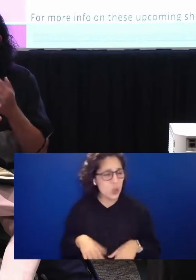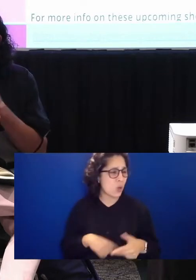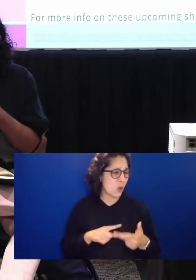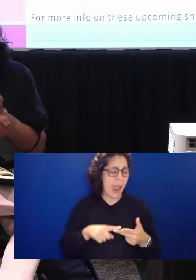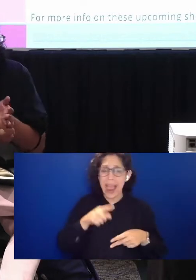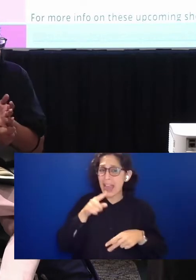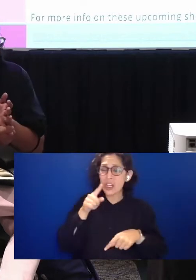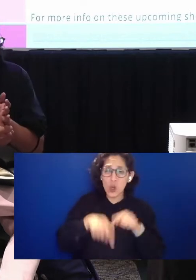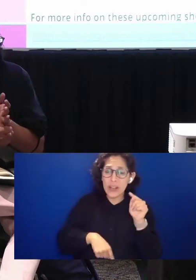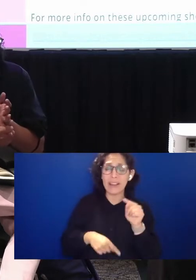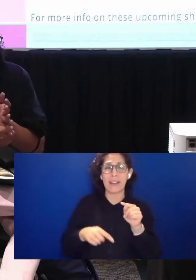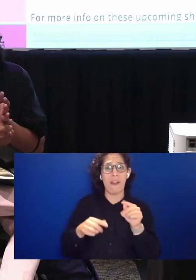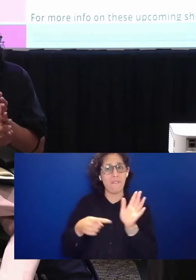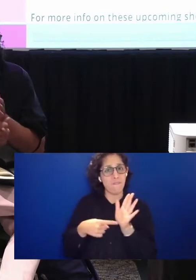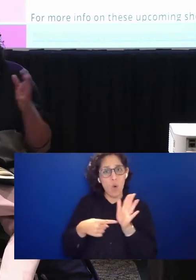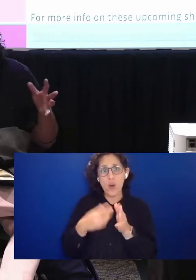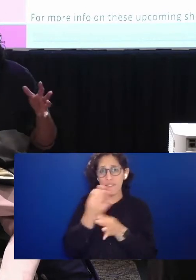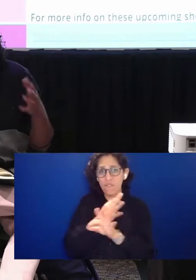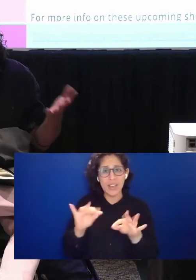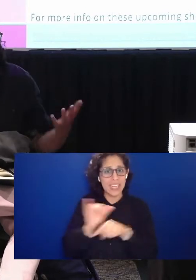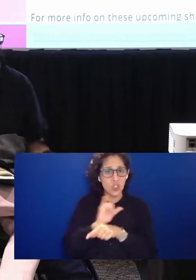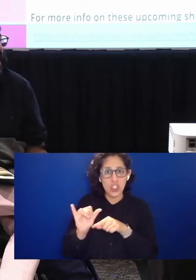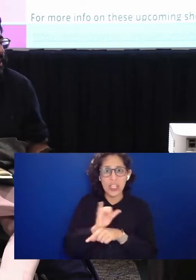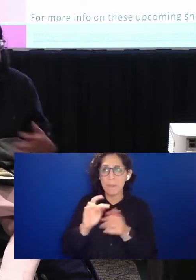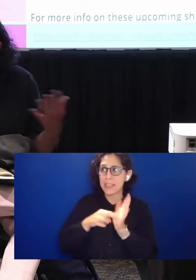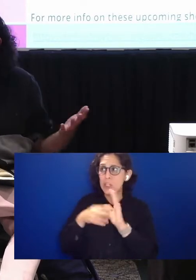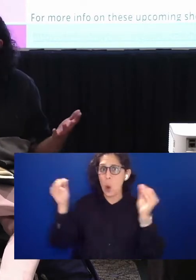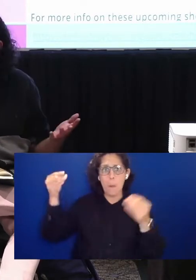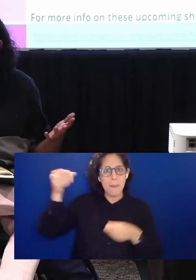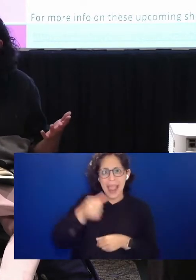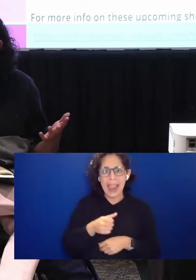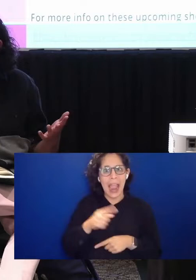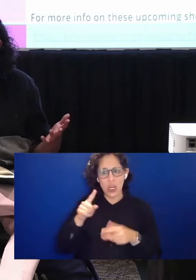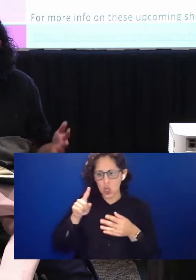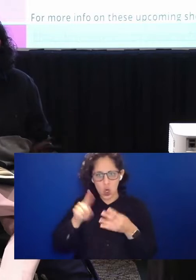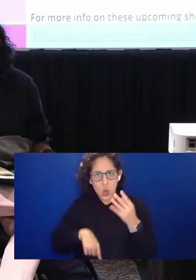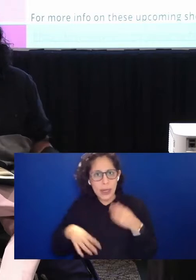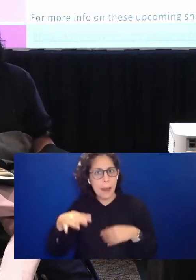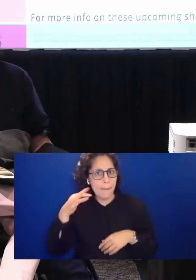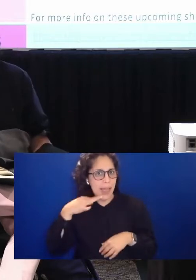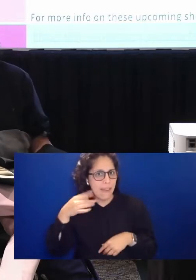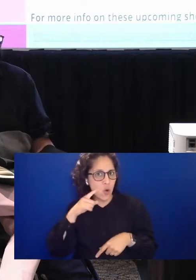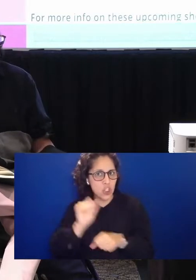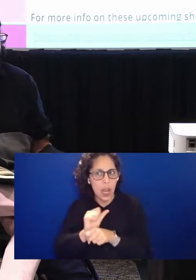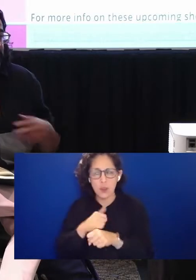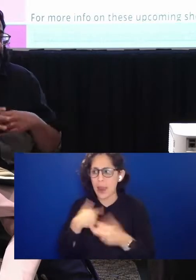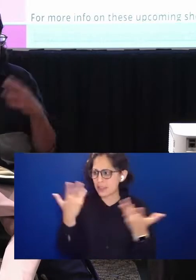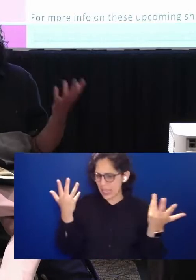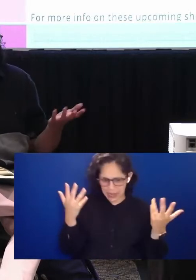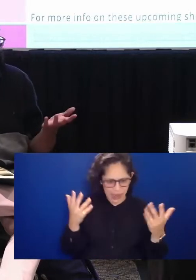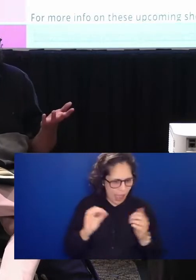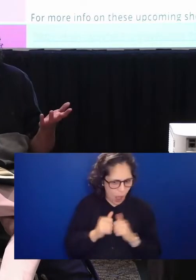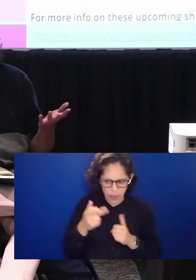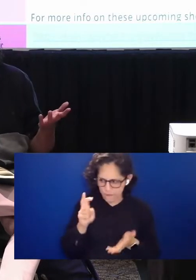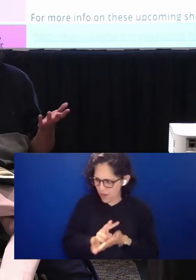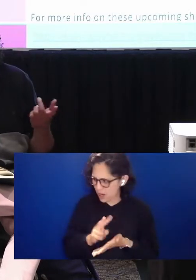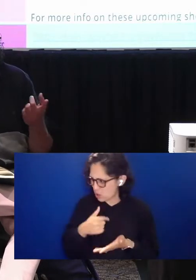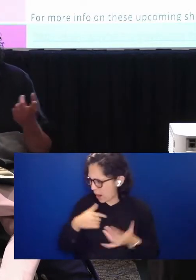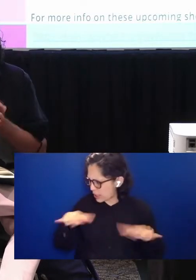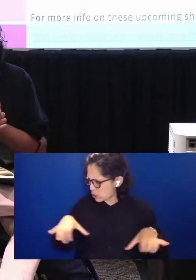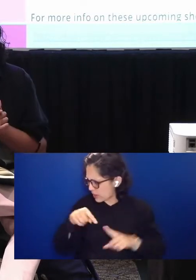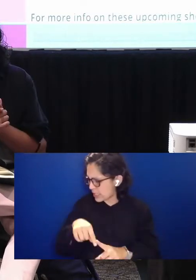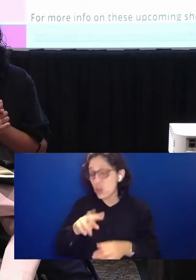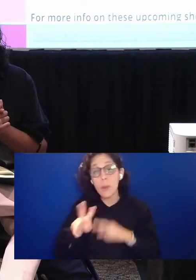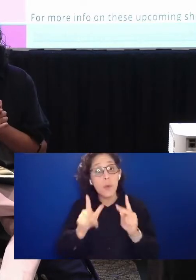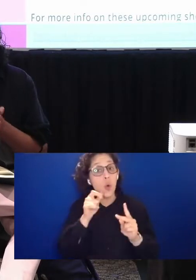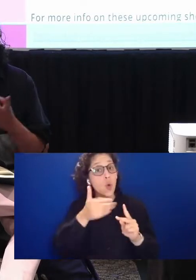internship. I couldn't apply for the job. I was like, how the fuck do I do this? And so the people that like welcomed me